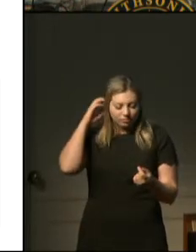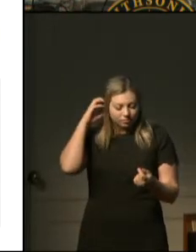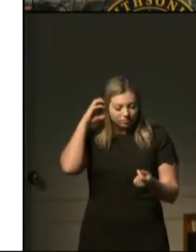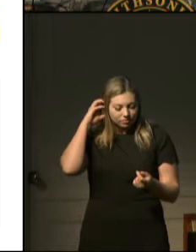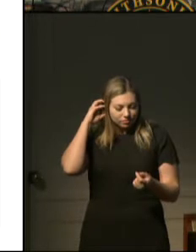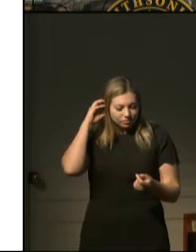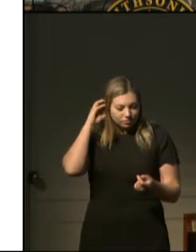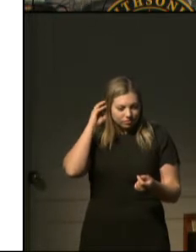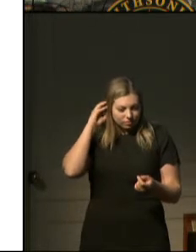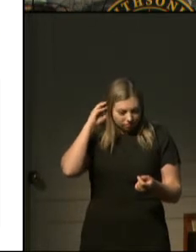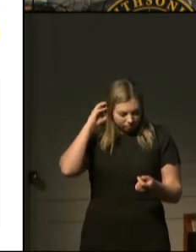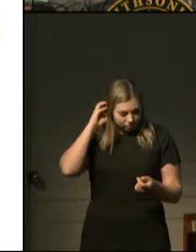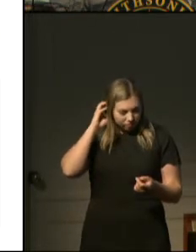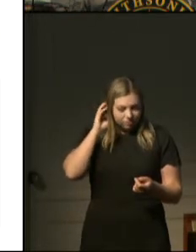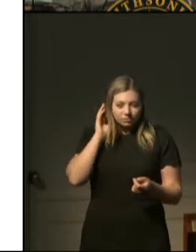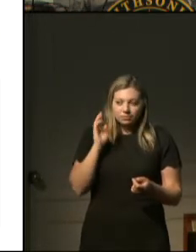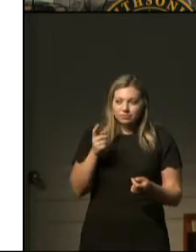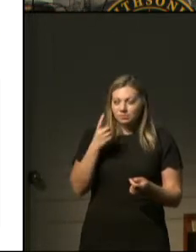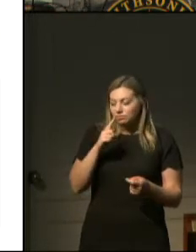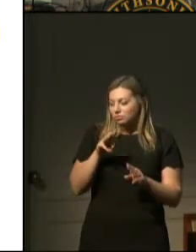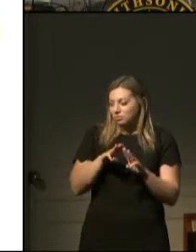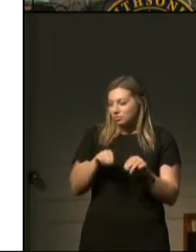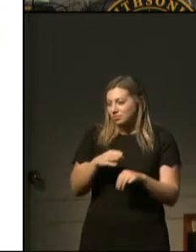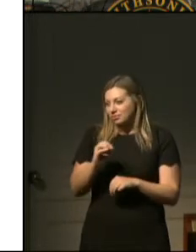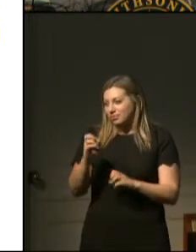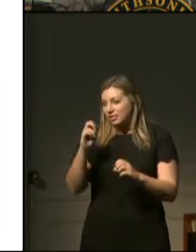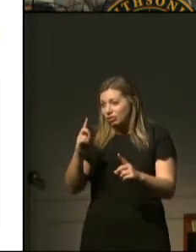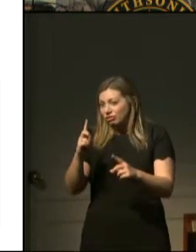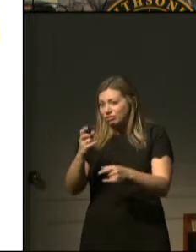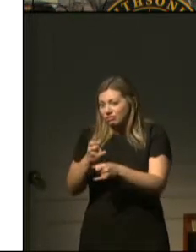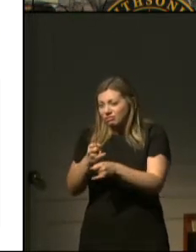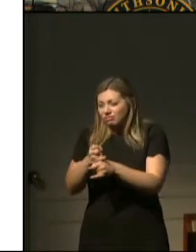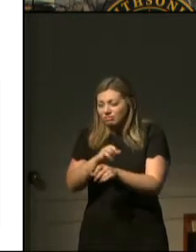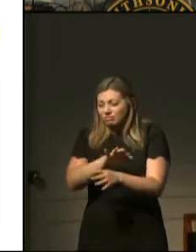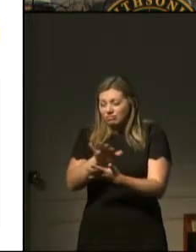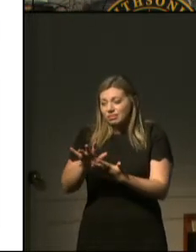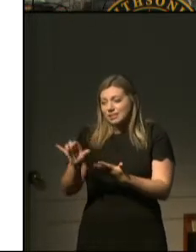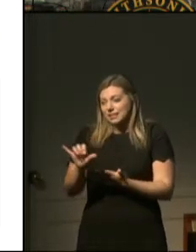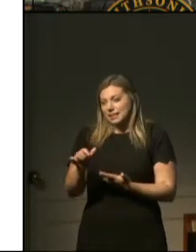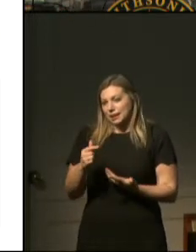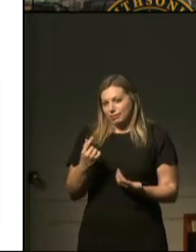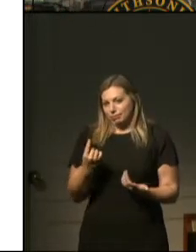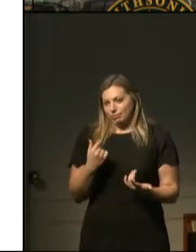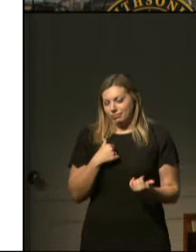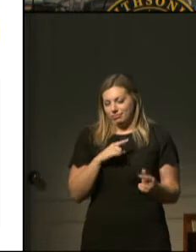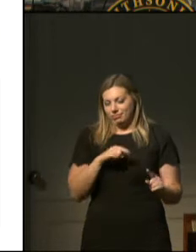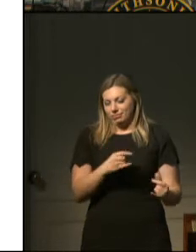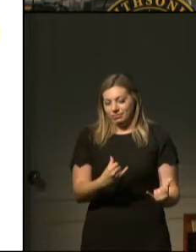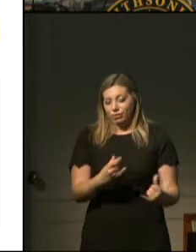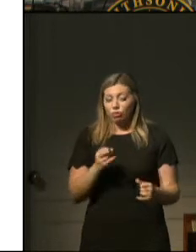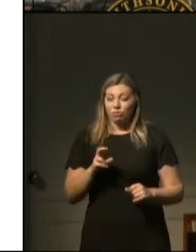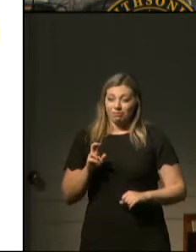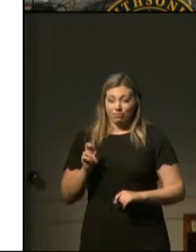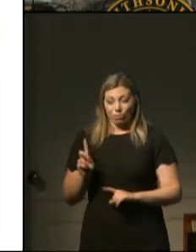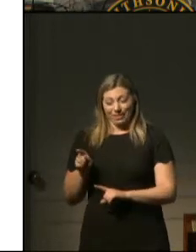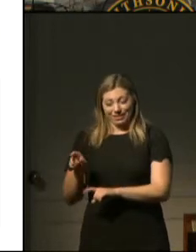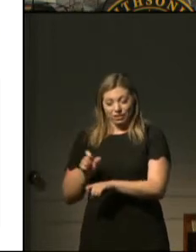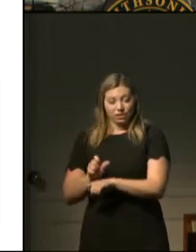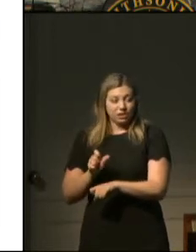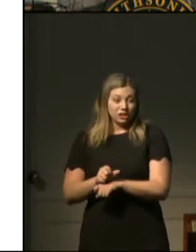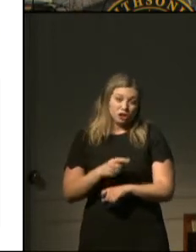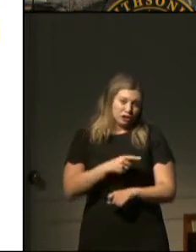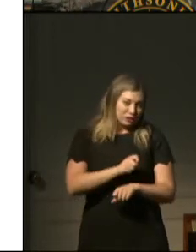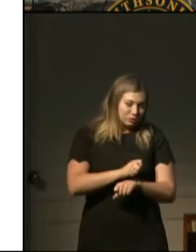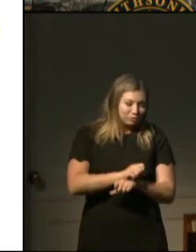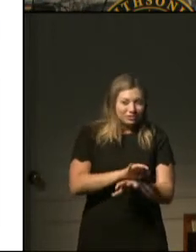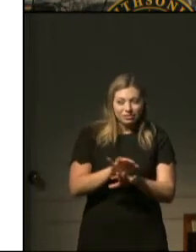for museums and educational institutions like the one I go to, or the one he works at, or the one she works